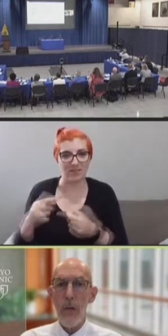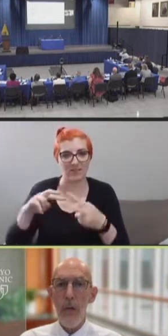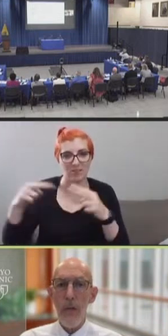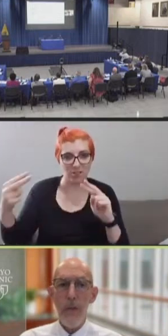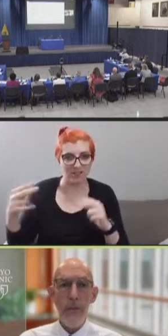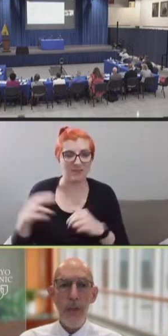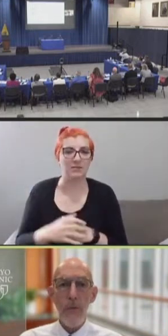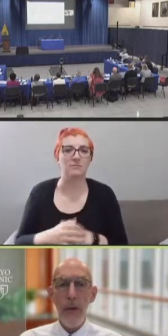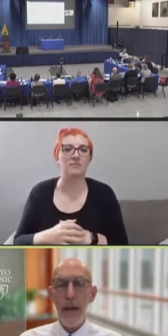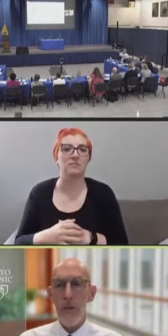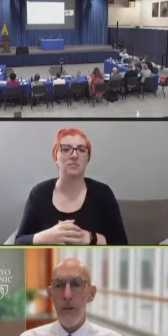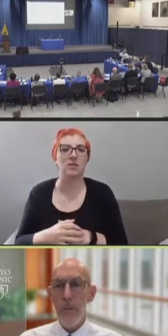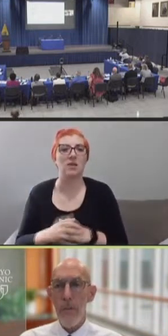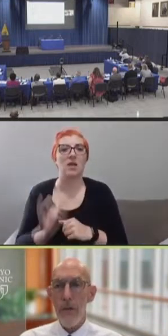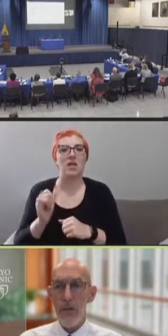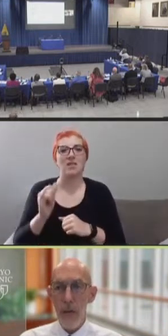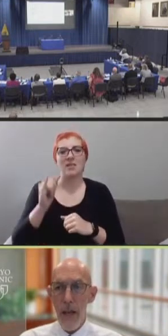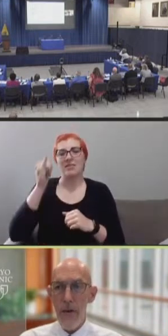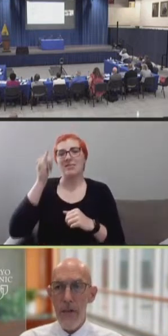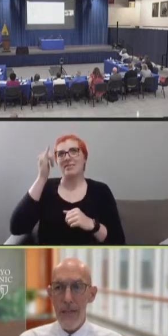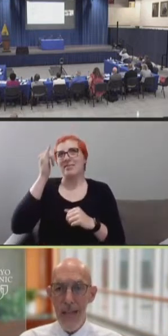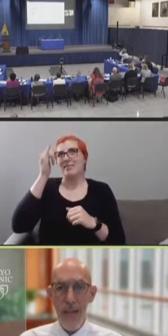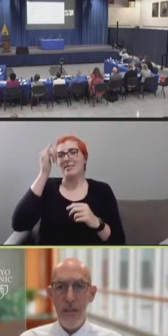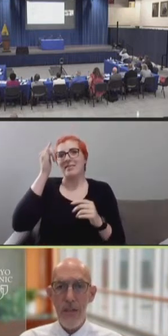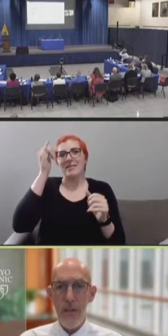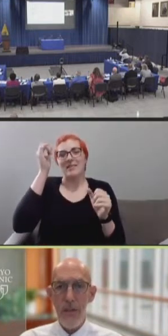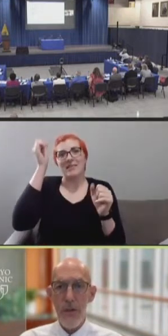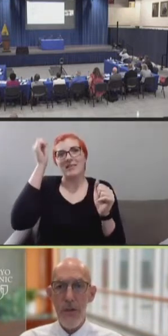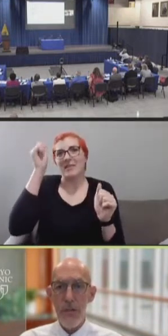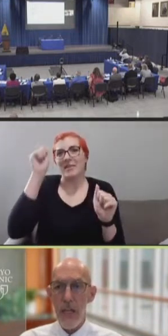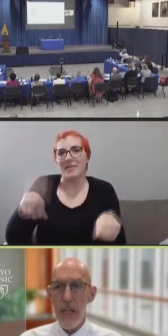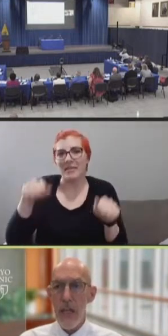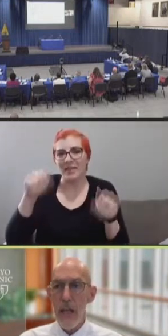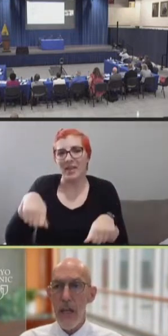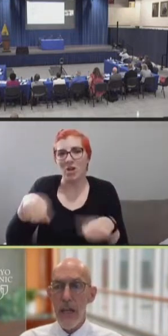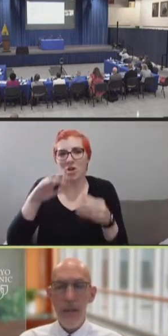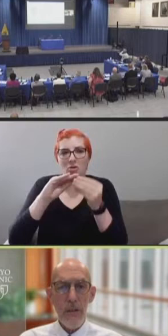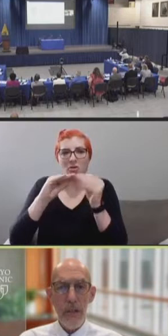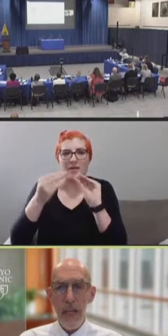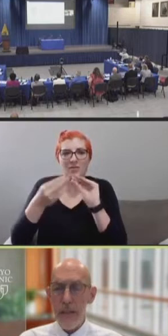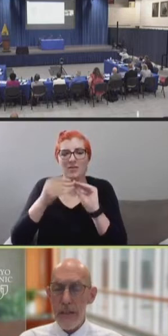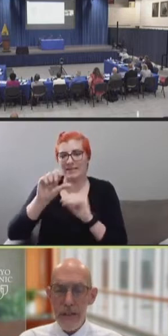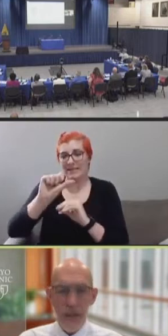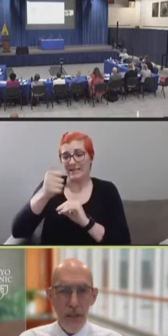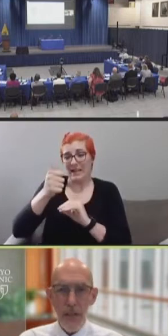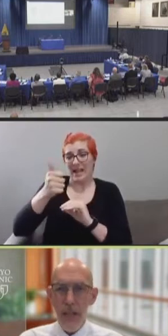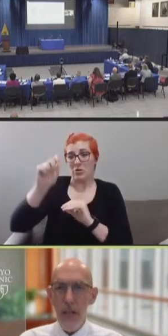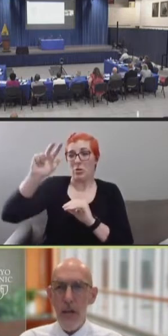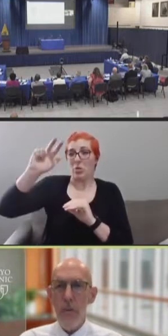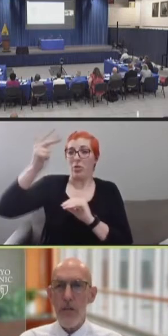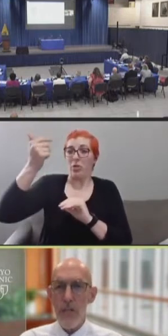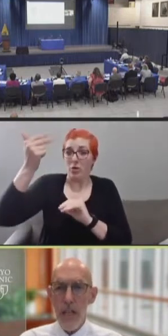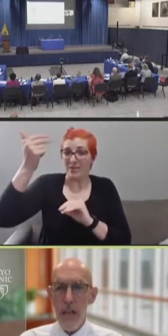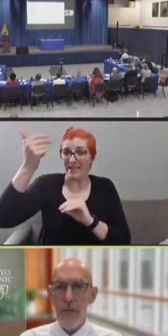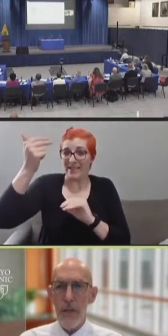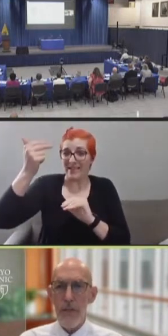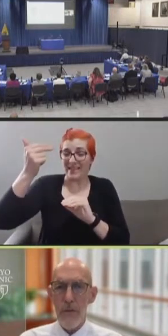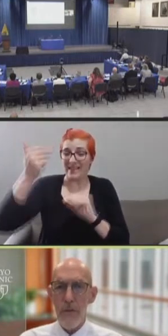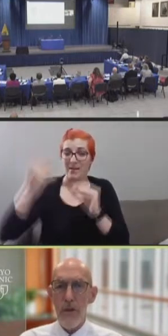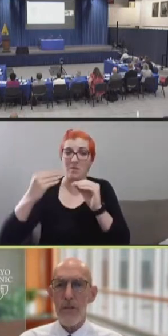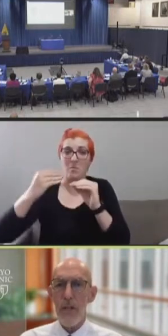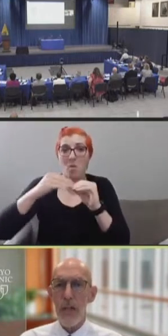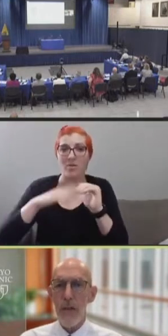alone, the theoretical number is greater than 10 to the 13, yielding essentially an almost